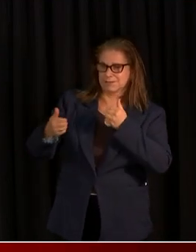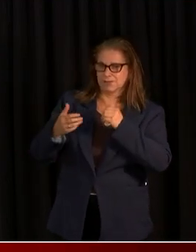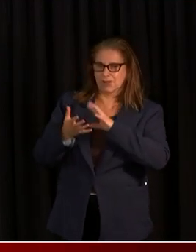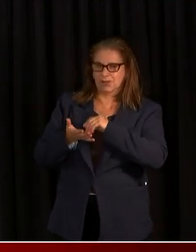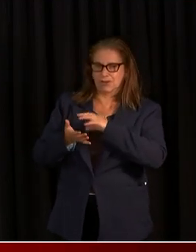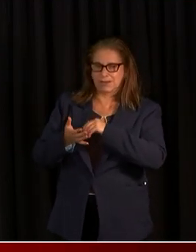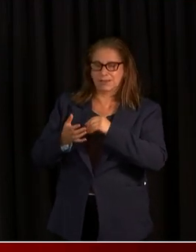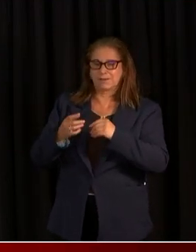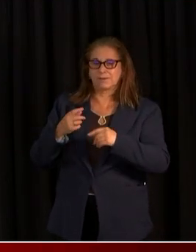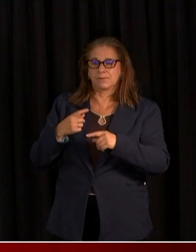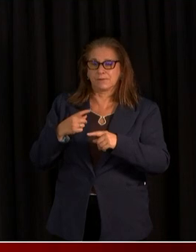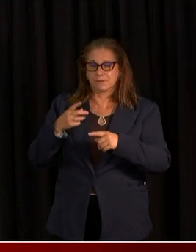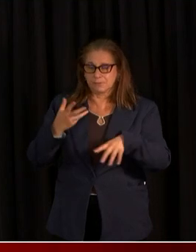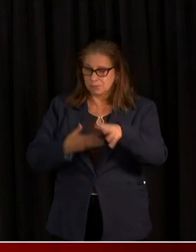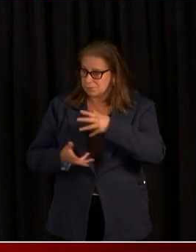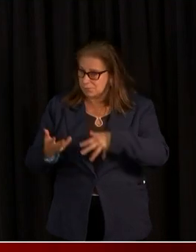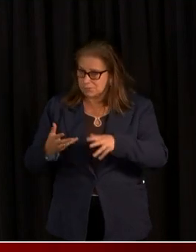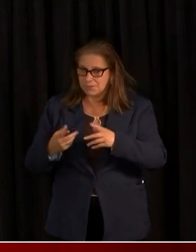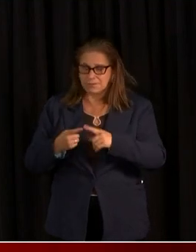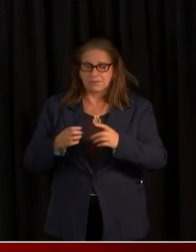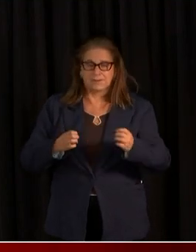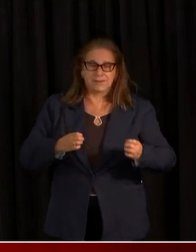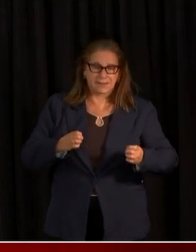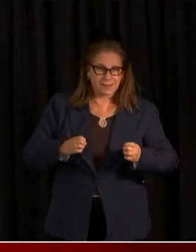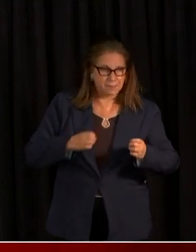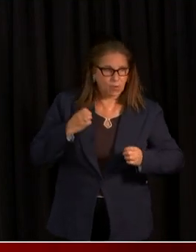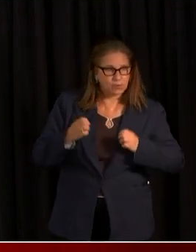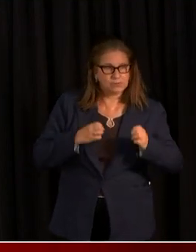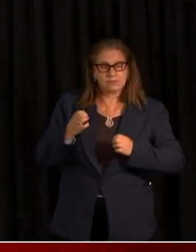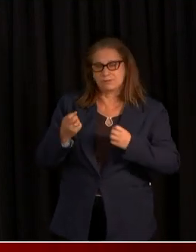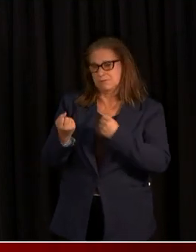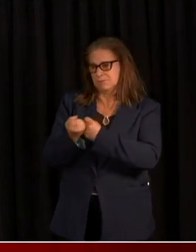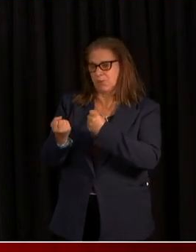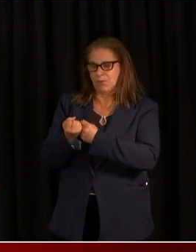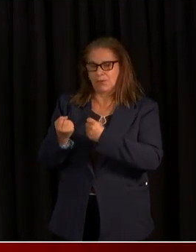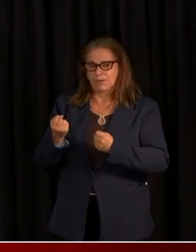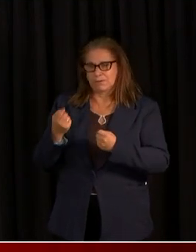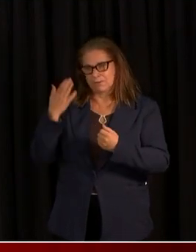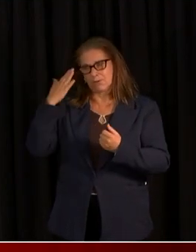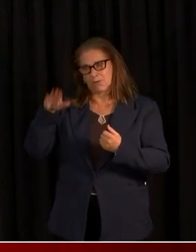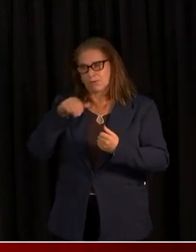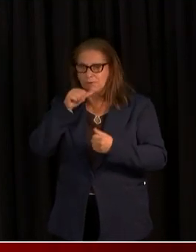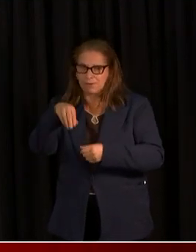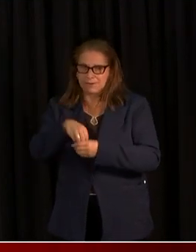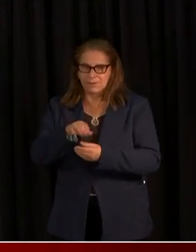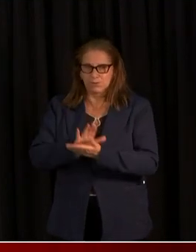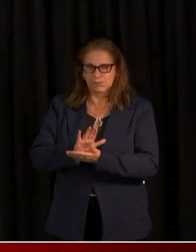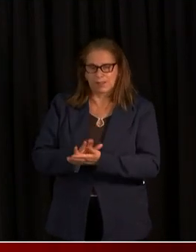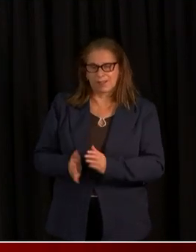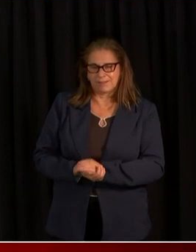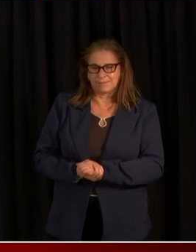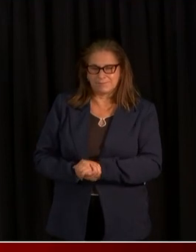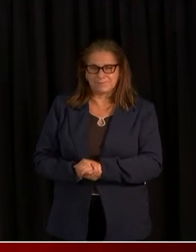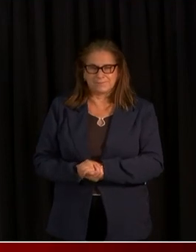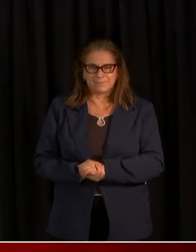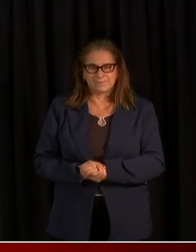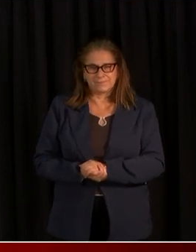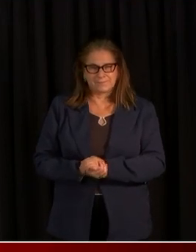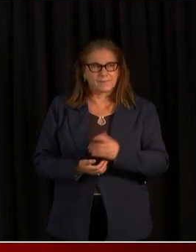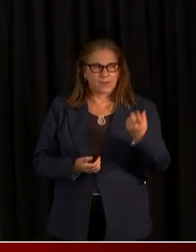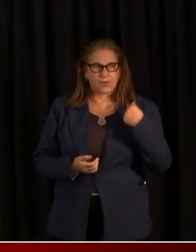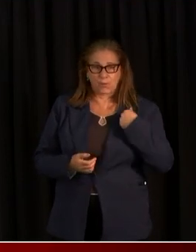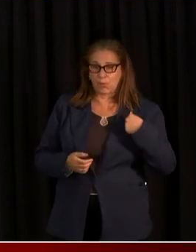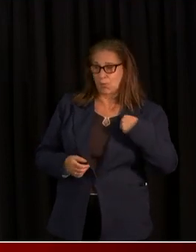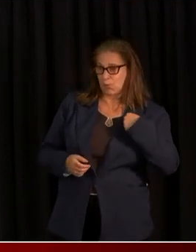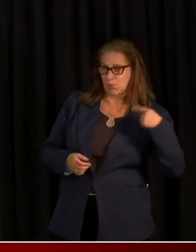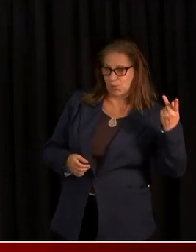and emotional connections that they would at school with distance learning. So I think we would be doing a disservice